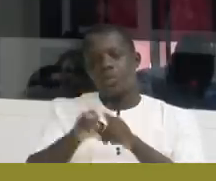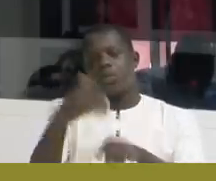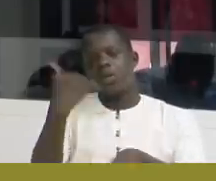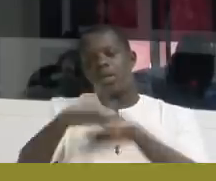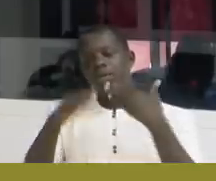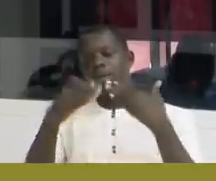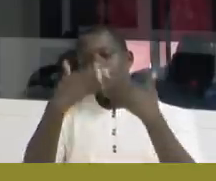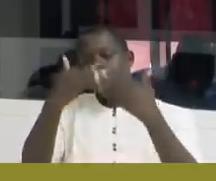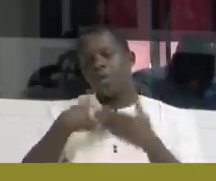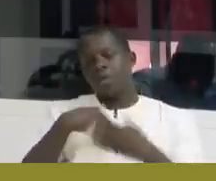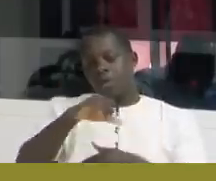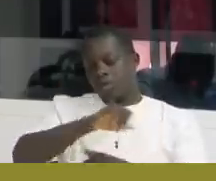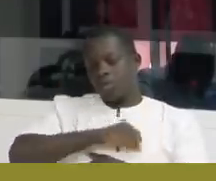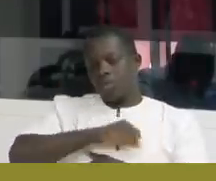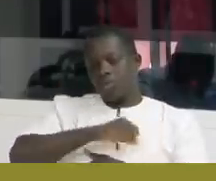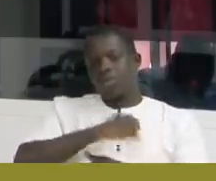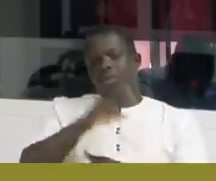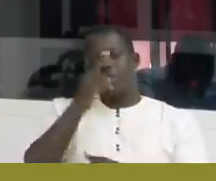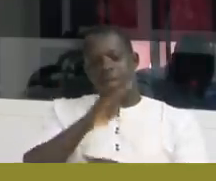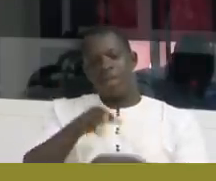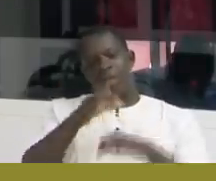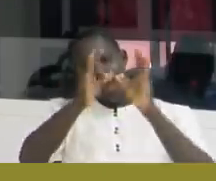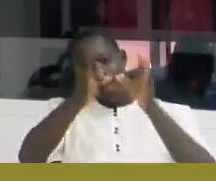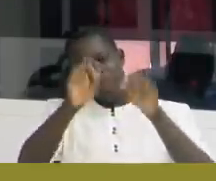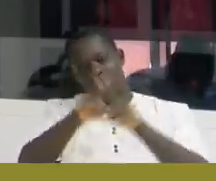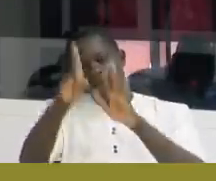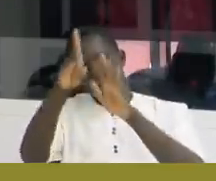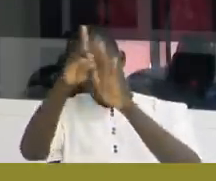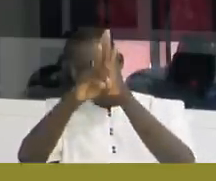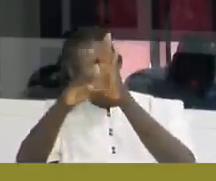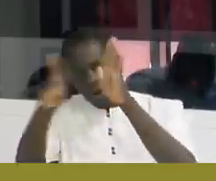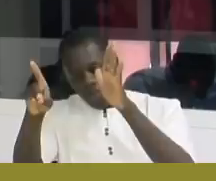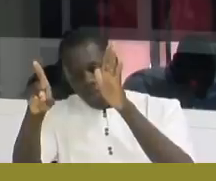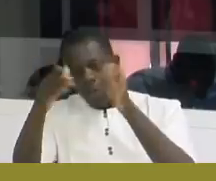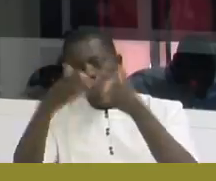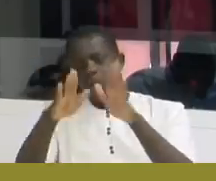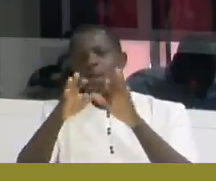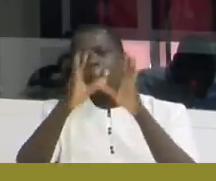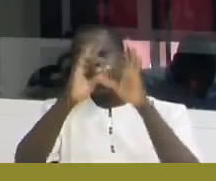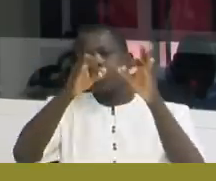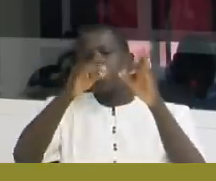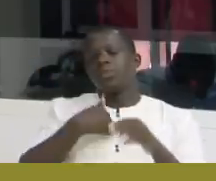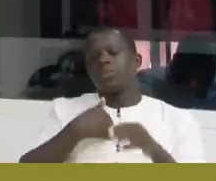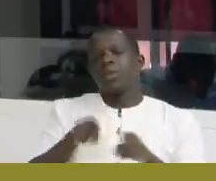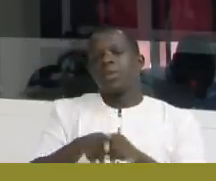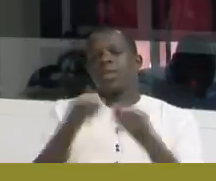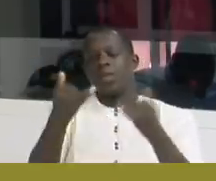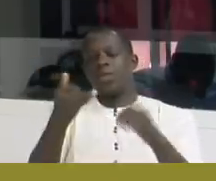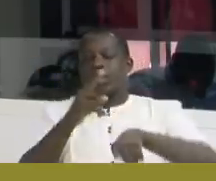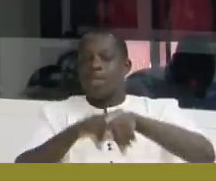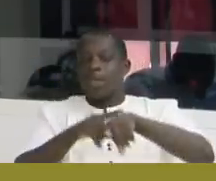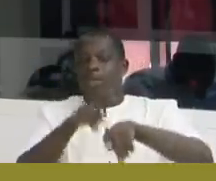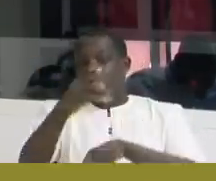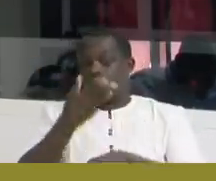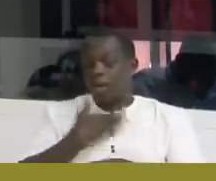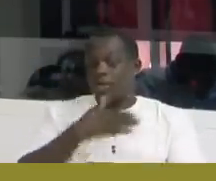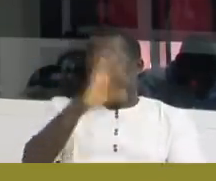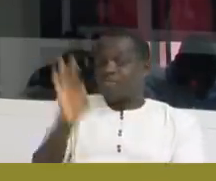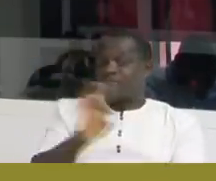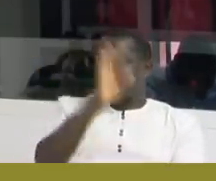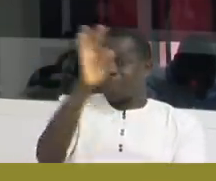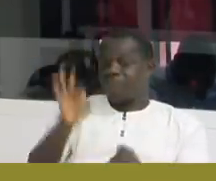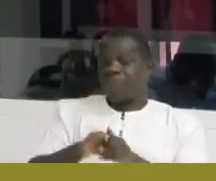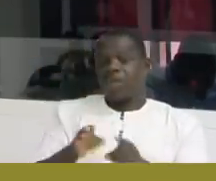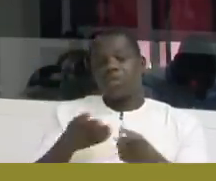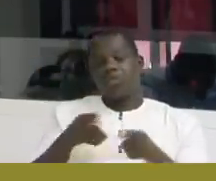they would brief me in private. But even at this time, you had a very close relationship with Mr.